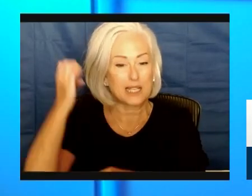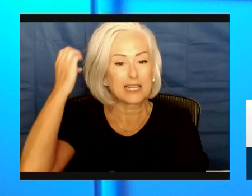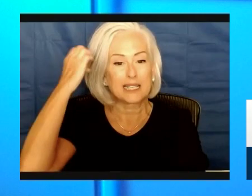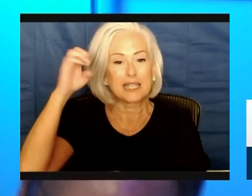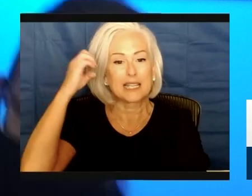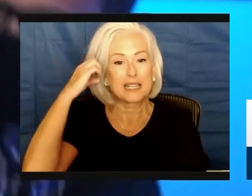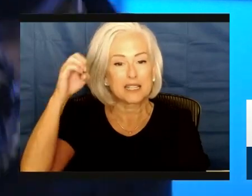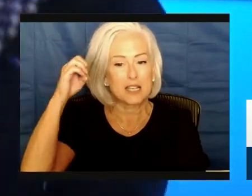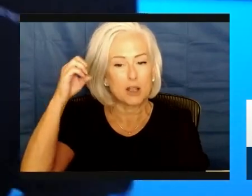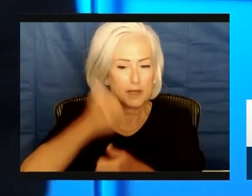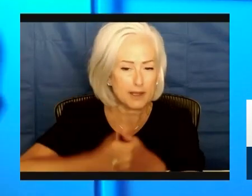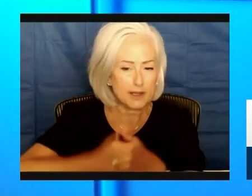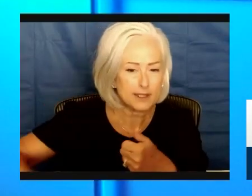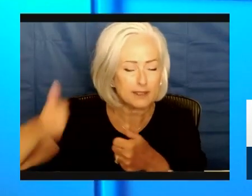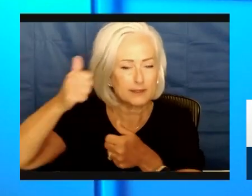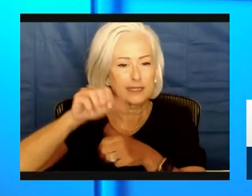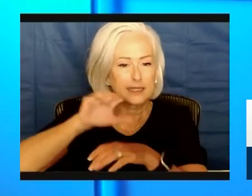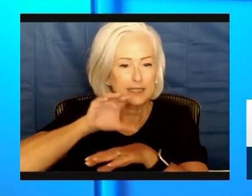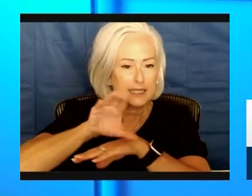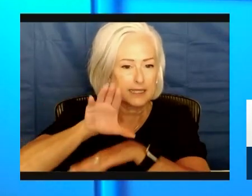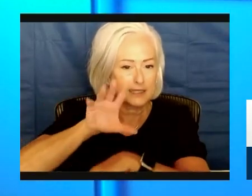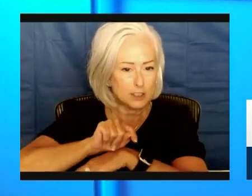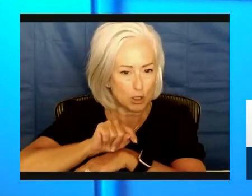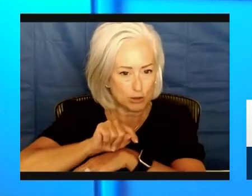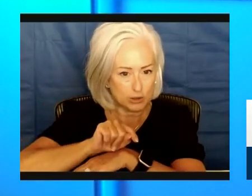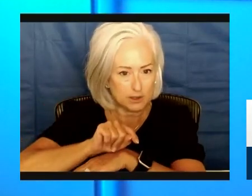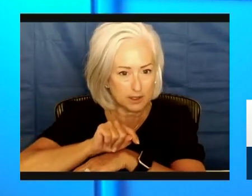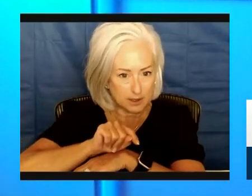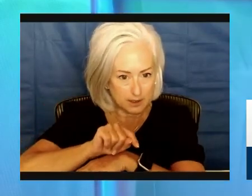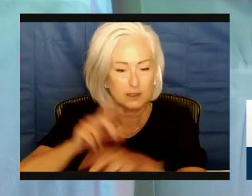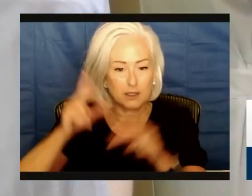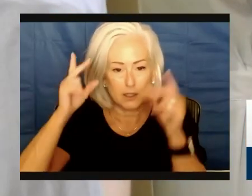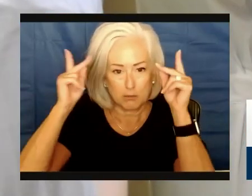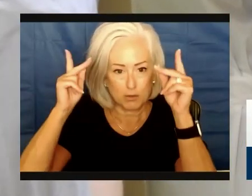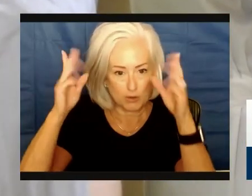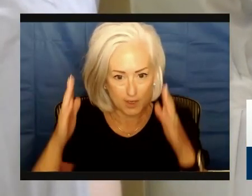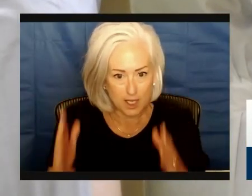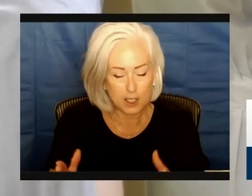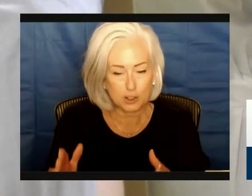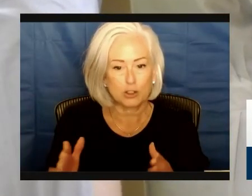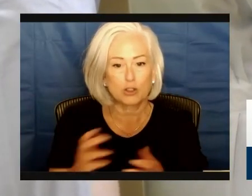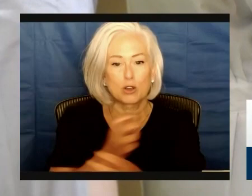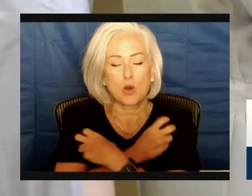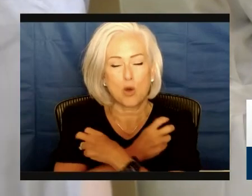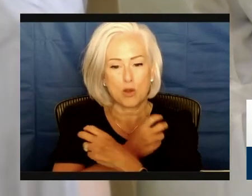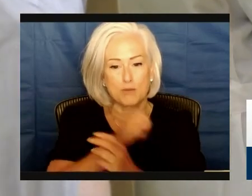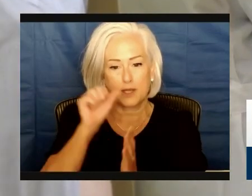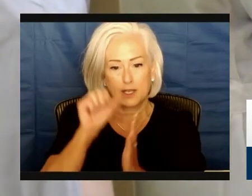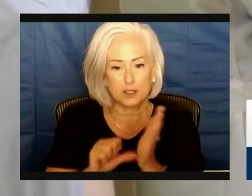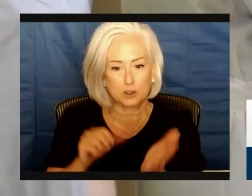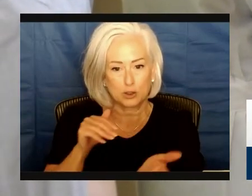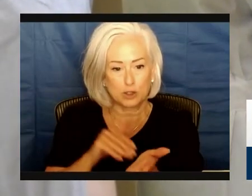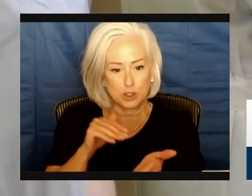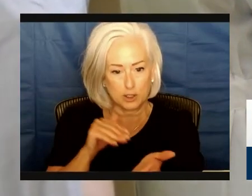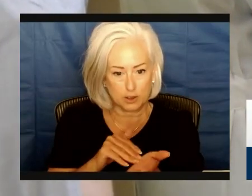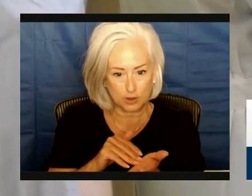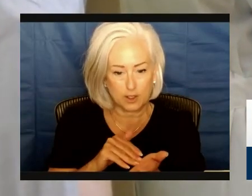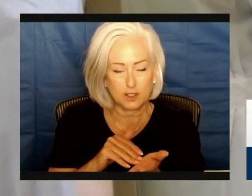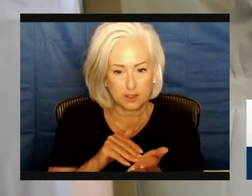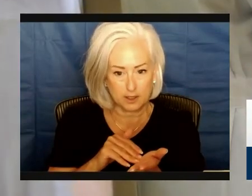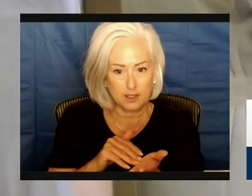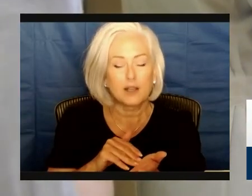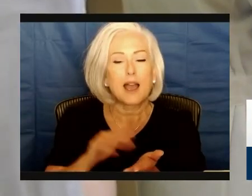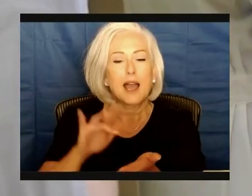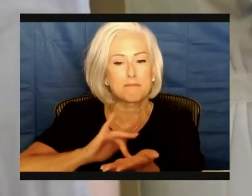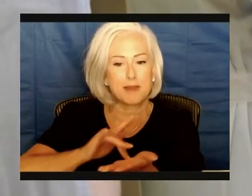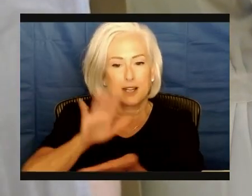consultant, assistant professor of orthopedic surgery in St. Paul Hospital Medical College. And you're the